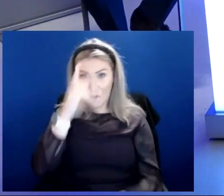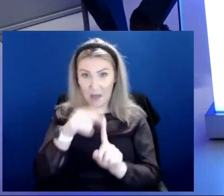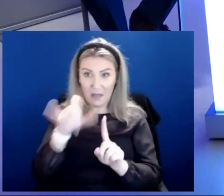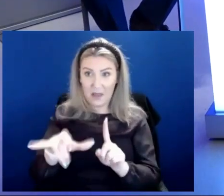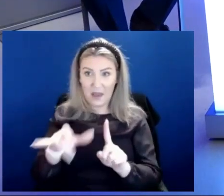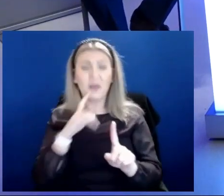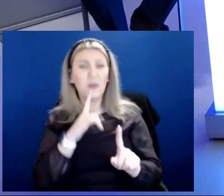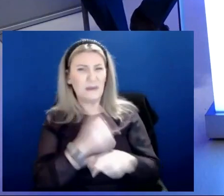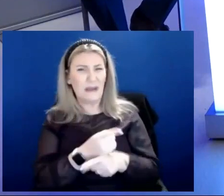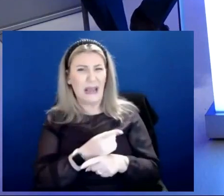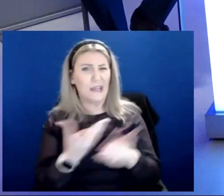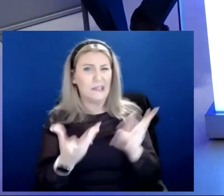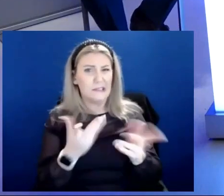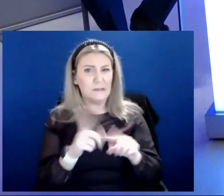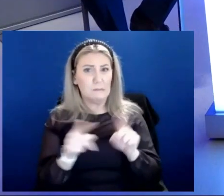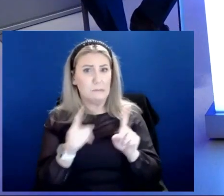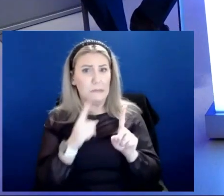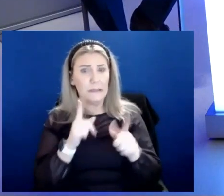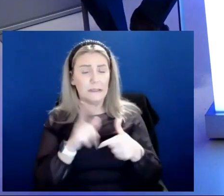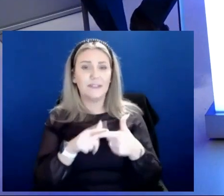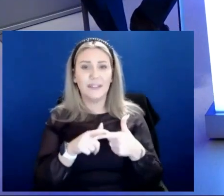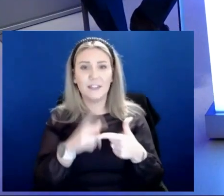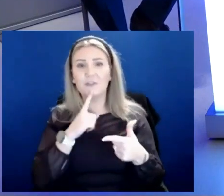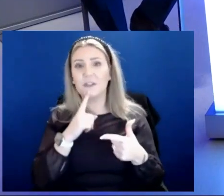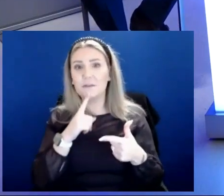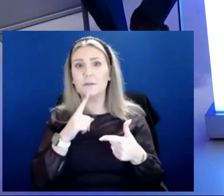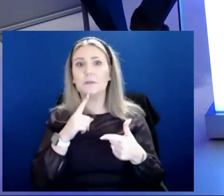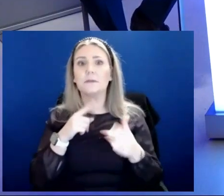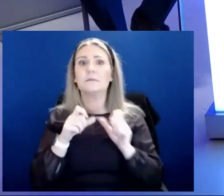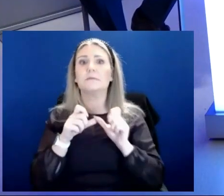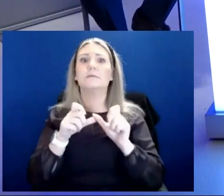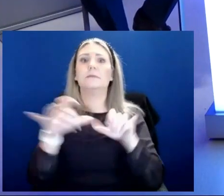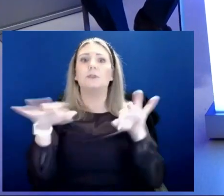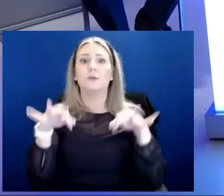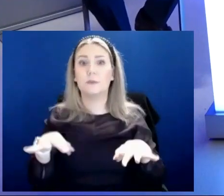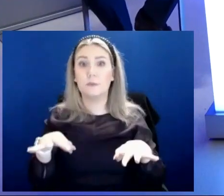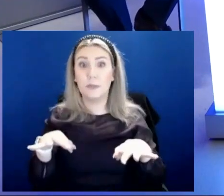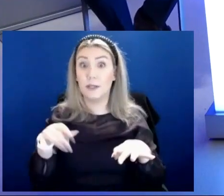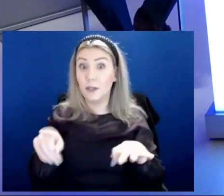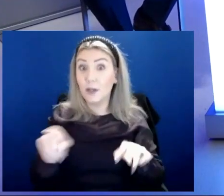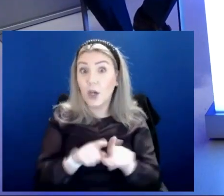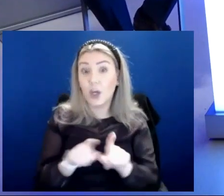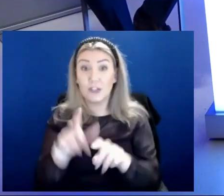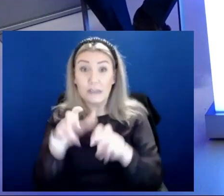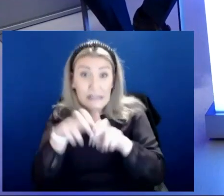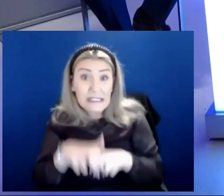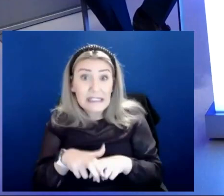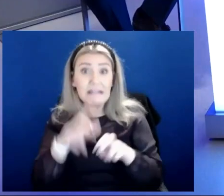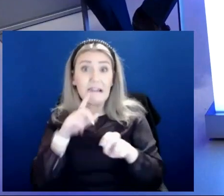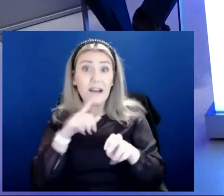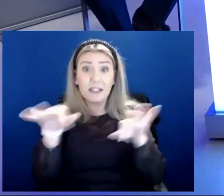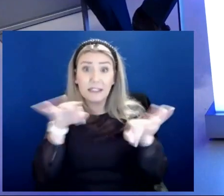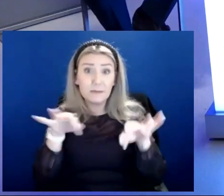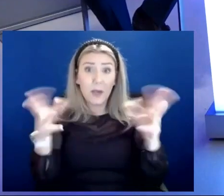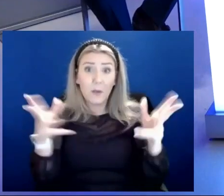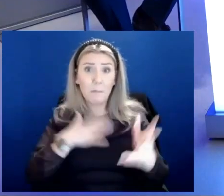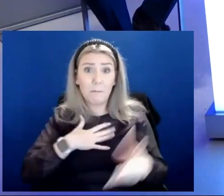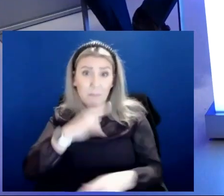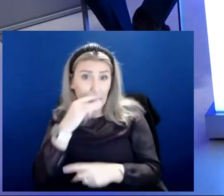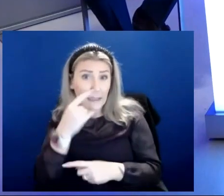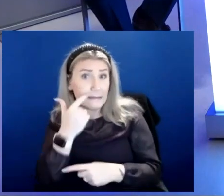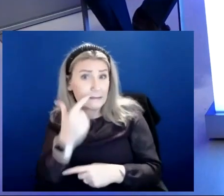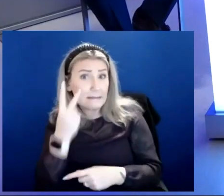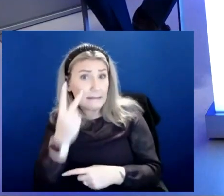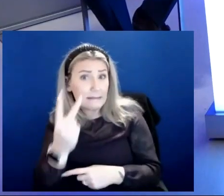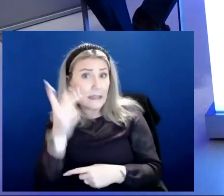but then you have to take it one step further and continue to explain it. I go, are you also taking the time to sit down and explain what they're seeing and what they're hearing? So